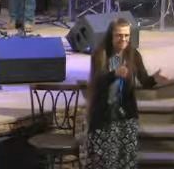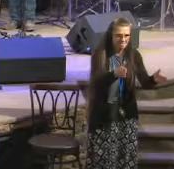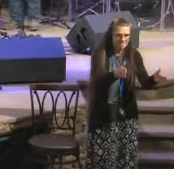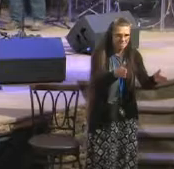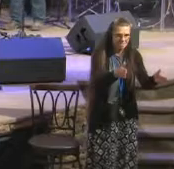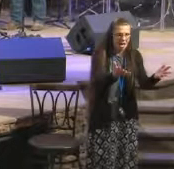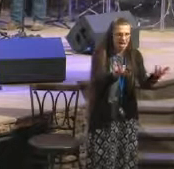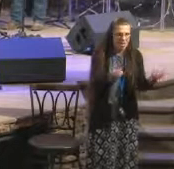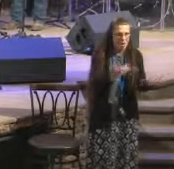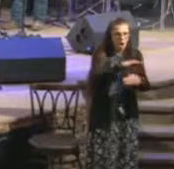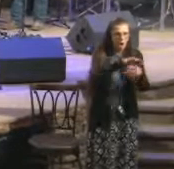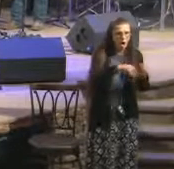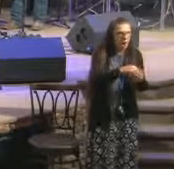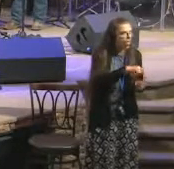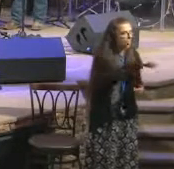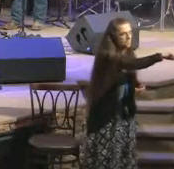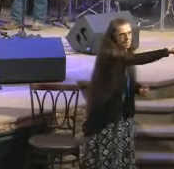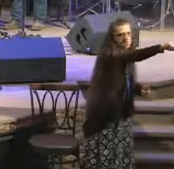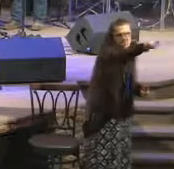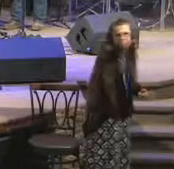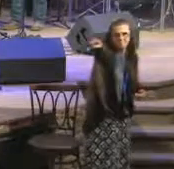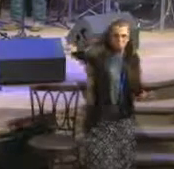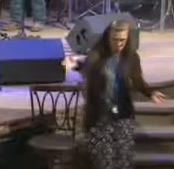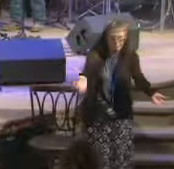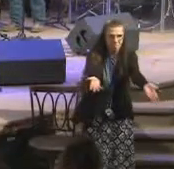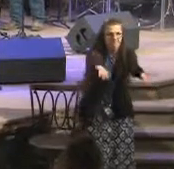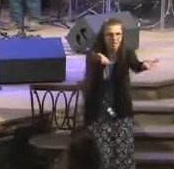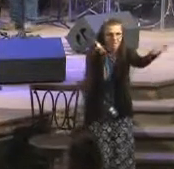And I want all the people to stand in this place.